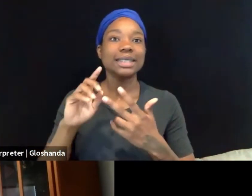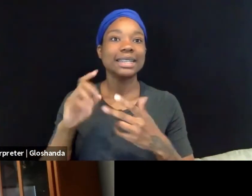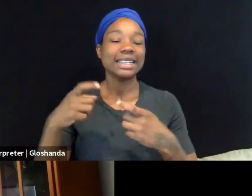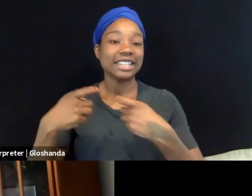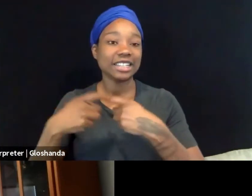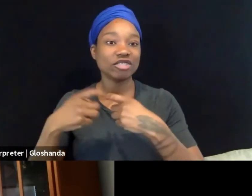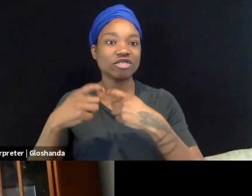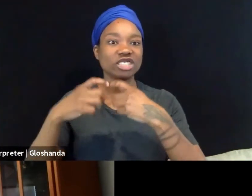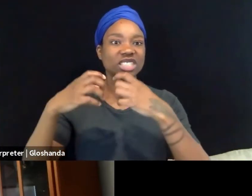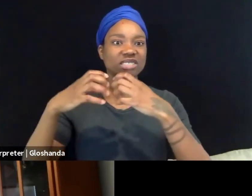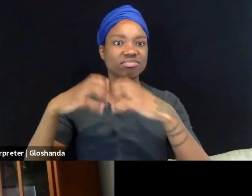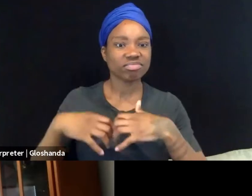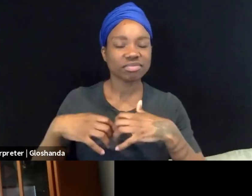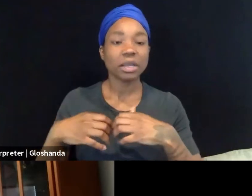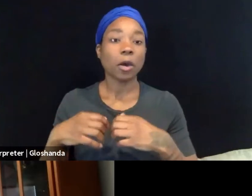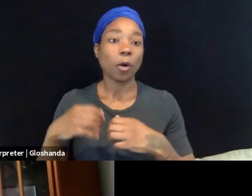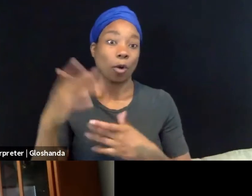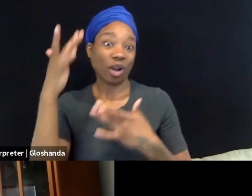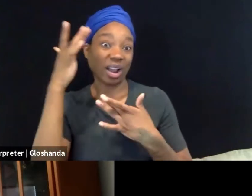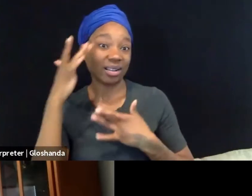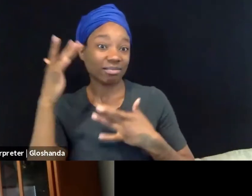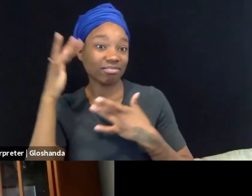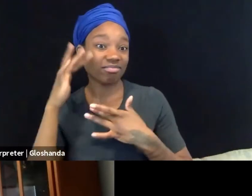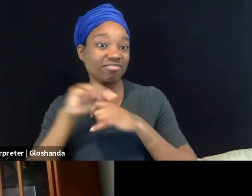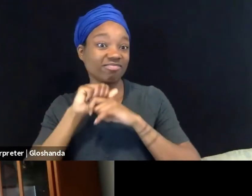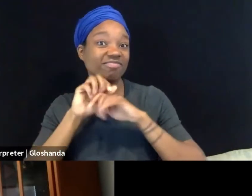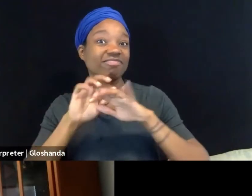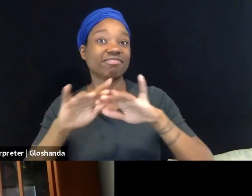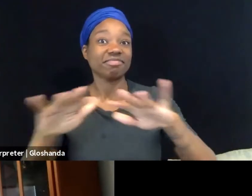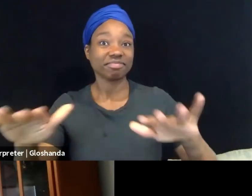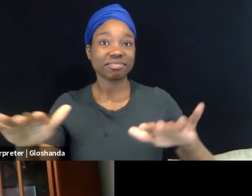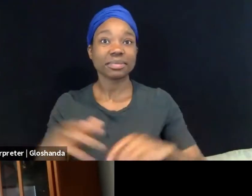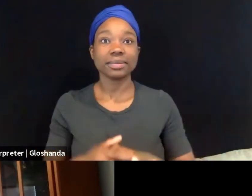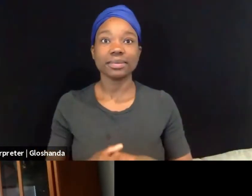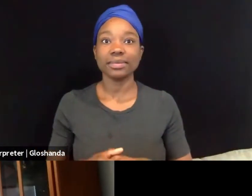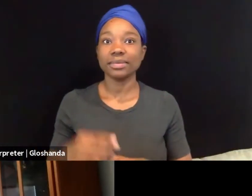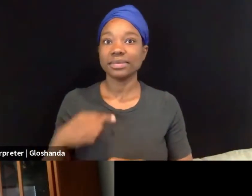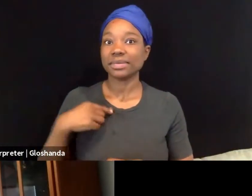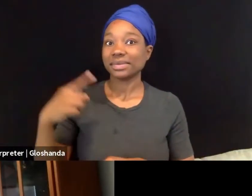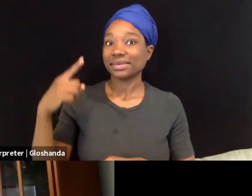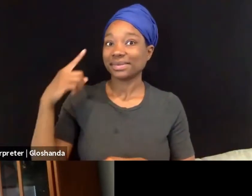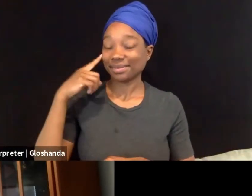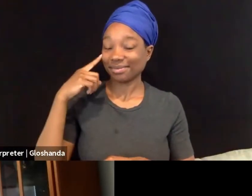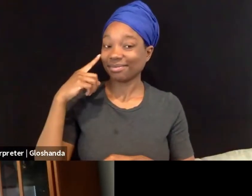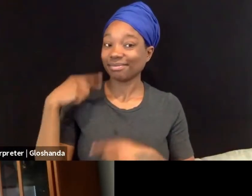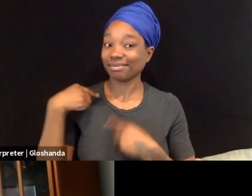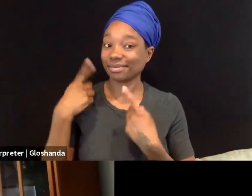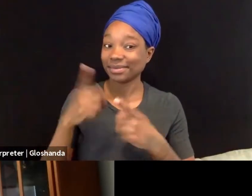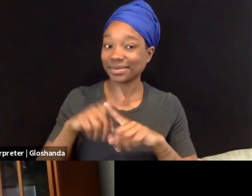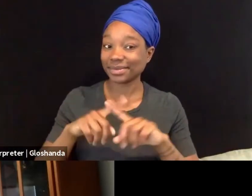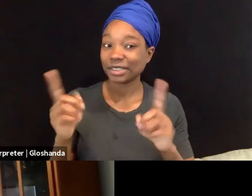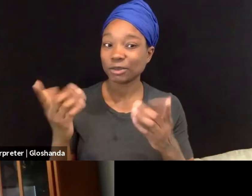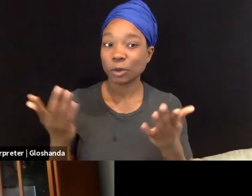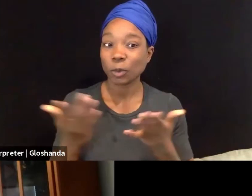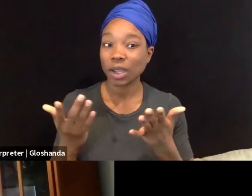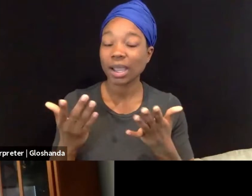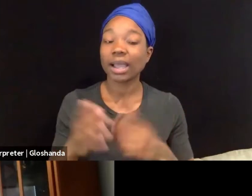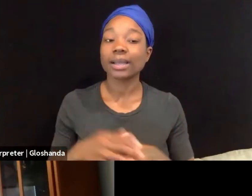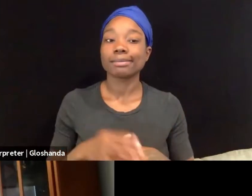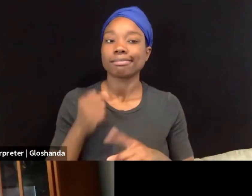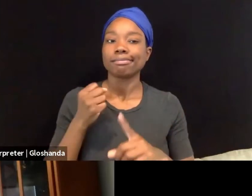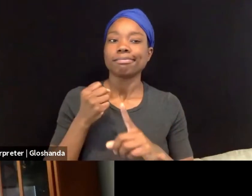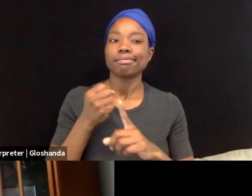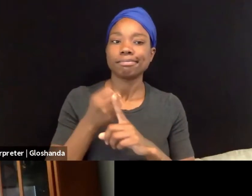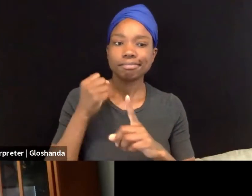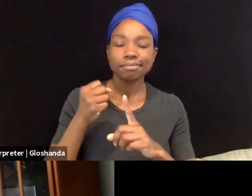infectious disease pandemics, epidemics. I think what's made a difference is Hurricane